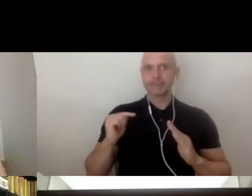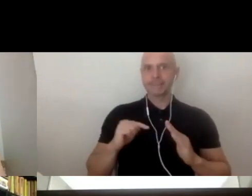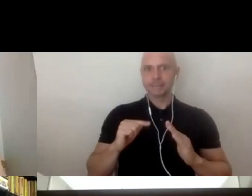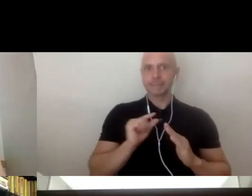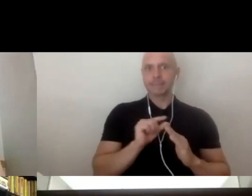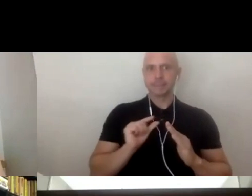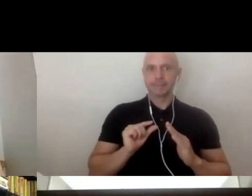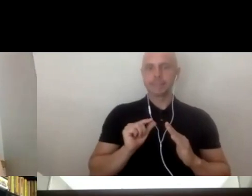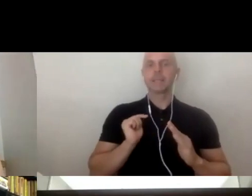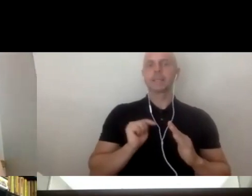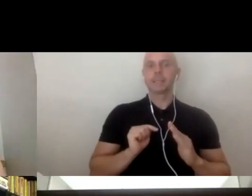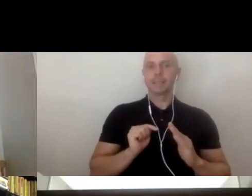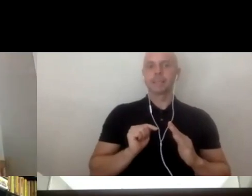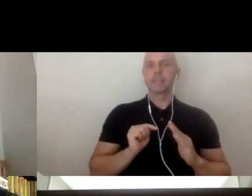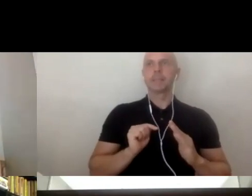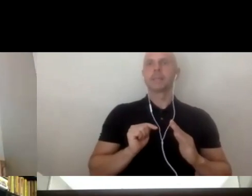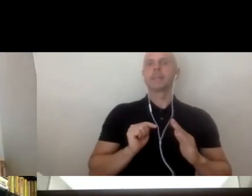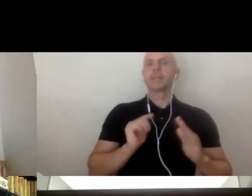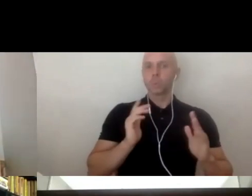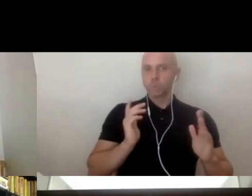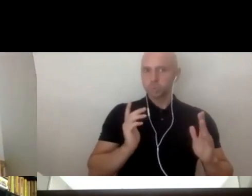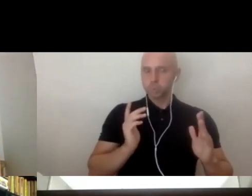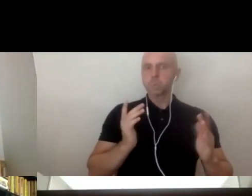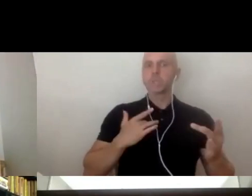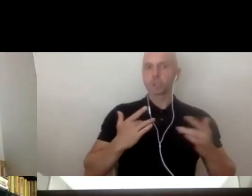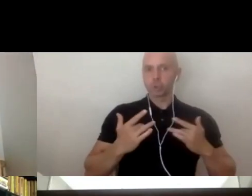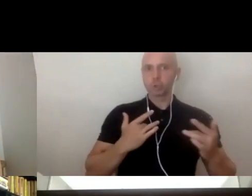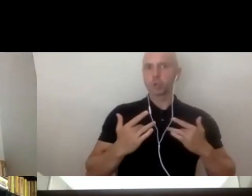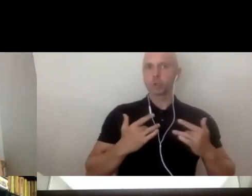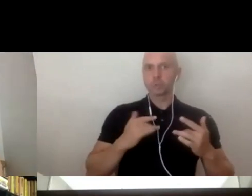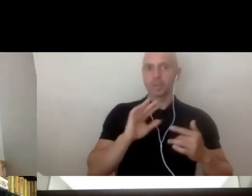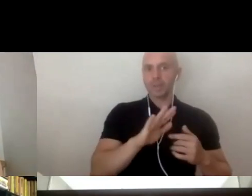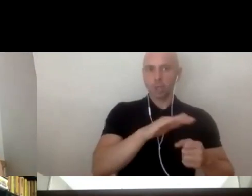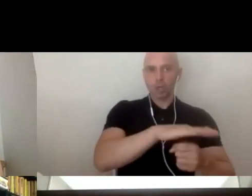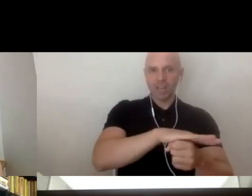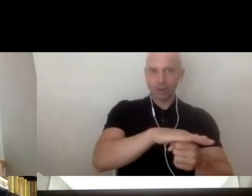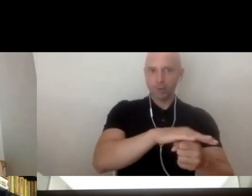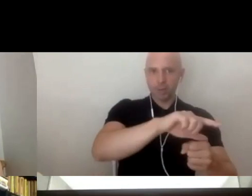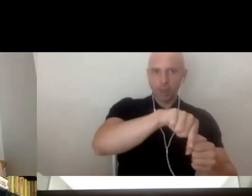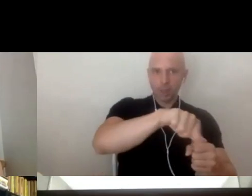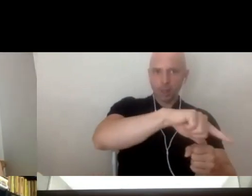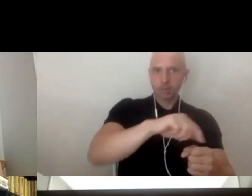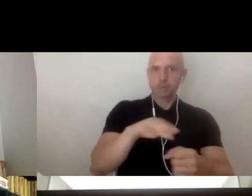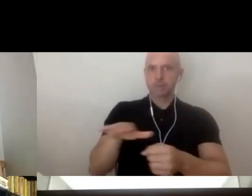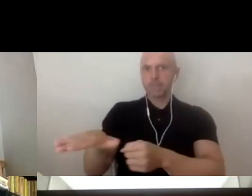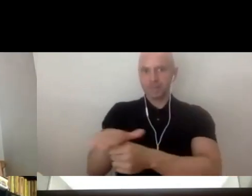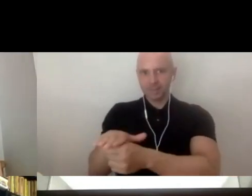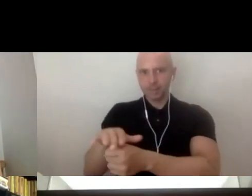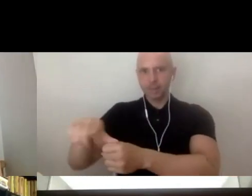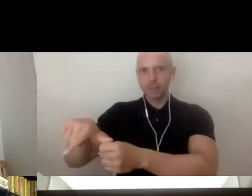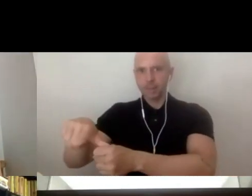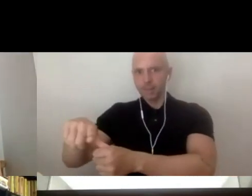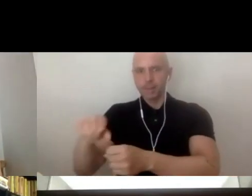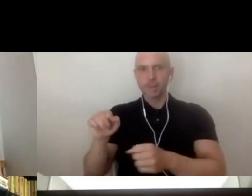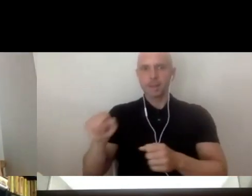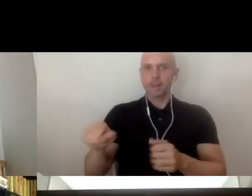their neighborhoods to connect with their local arts activity and artists. Mm-hmm. And that's especially when people are doing much of the